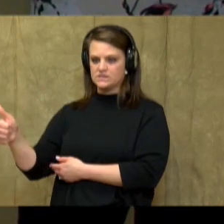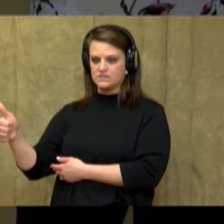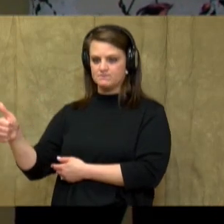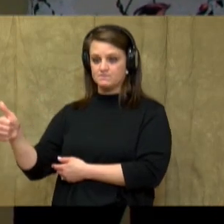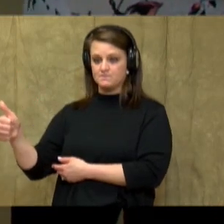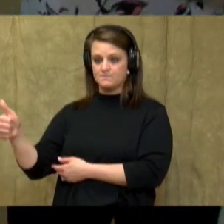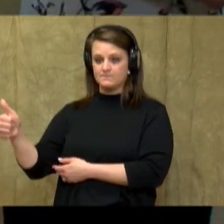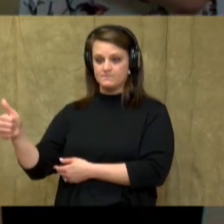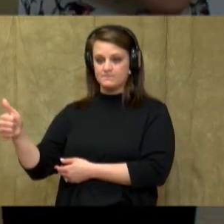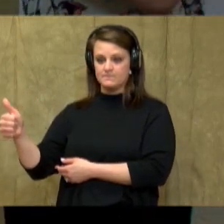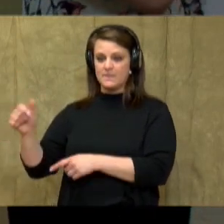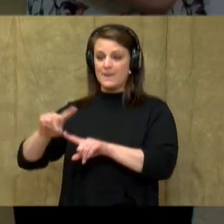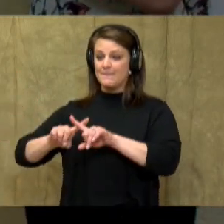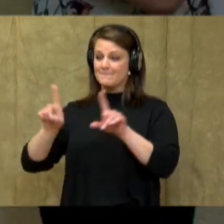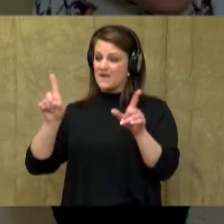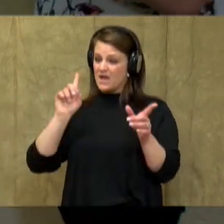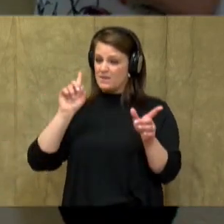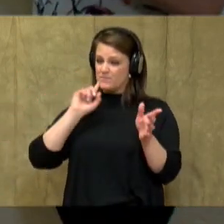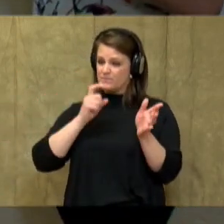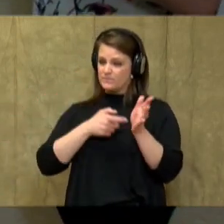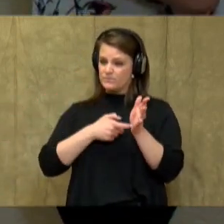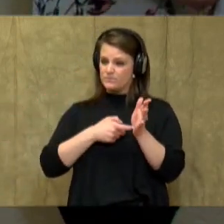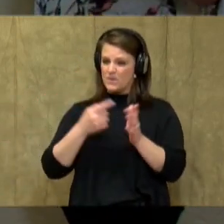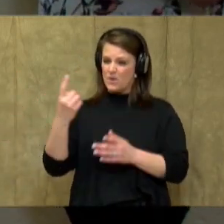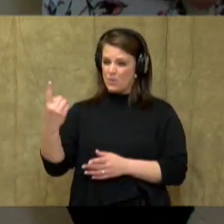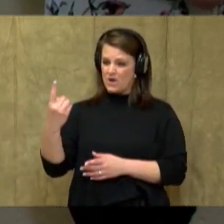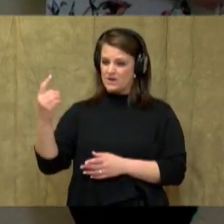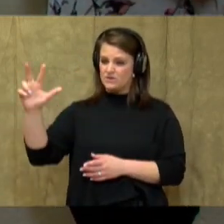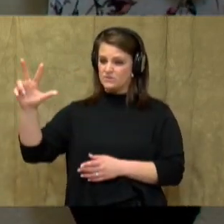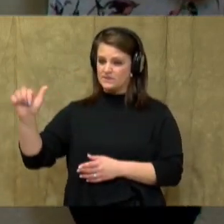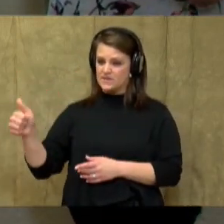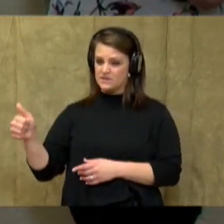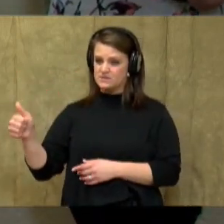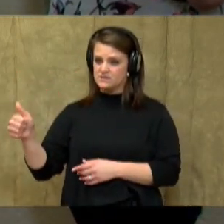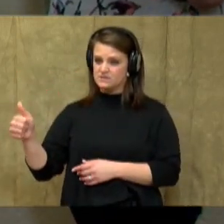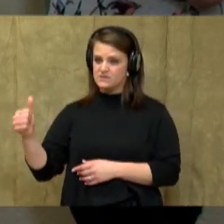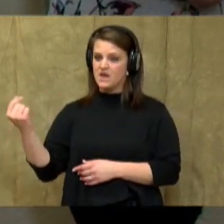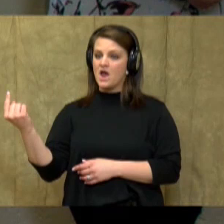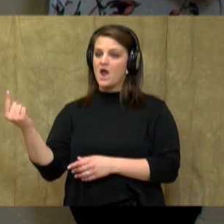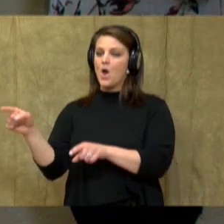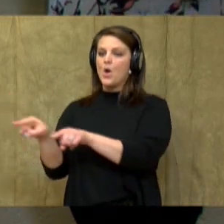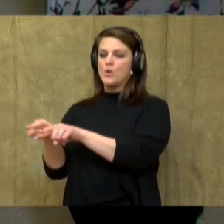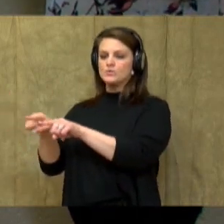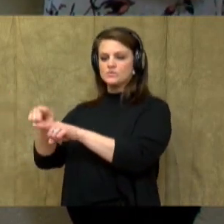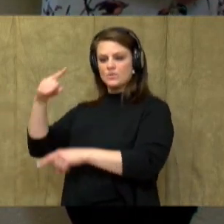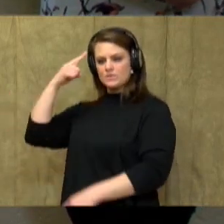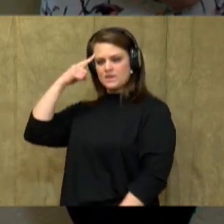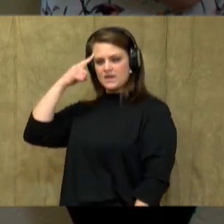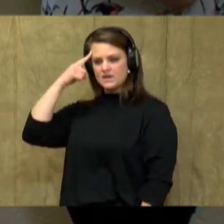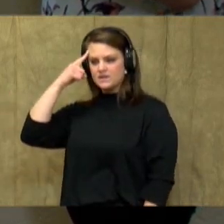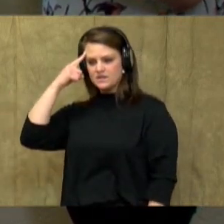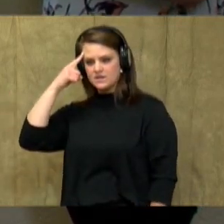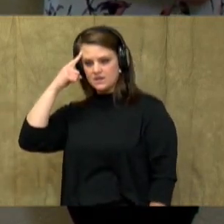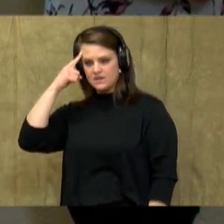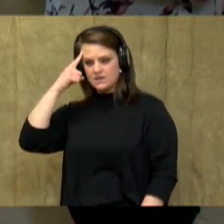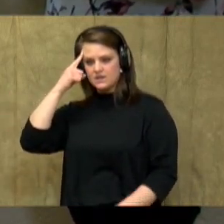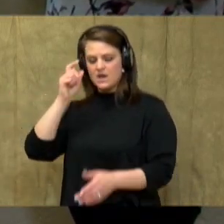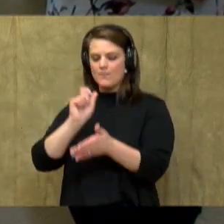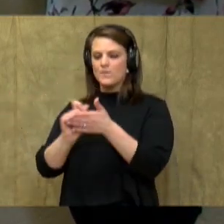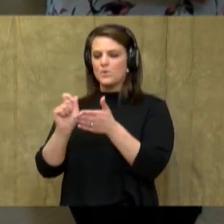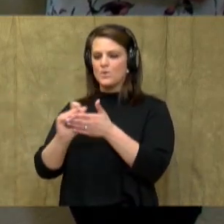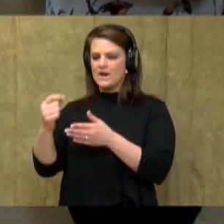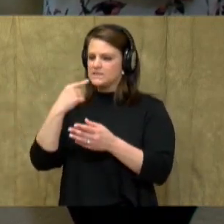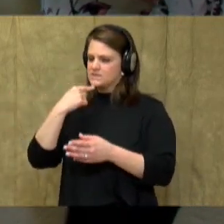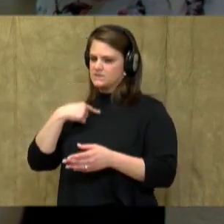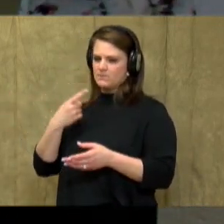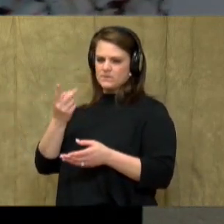3/10. But you know what? When I see 1 3/10, I also think of it like this. I'm going to write it and I want you to tell me